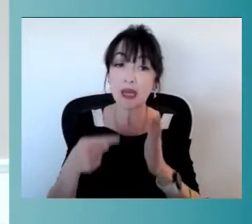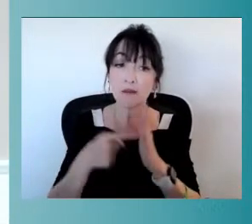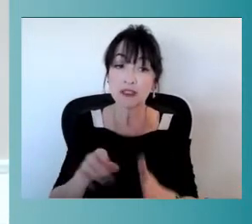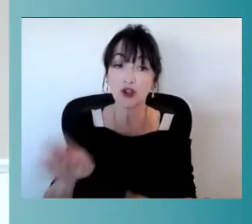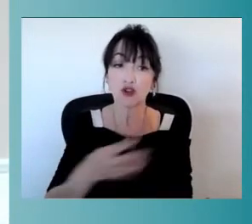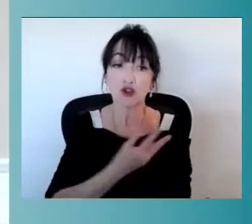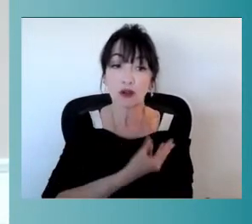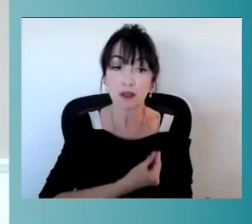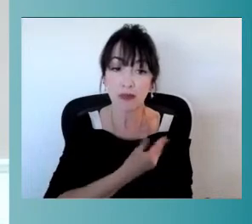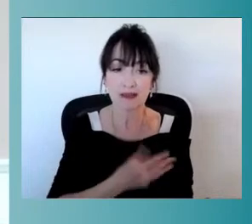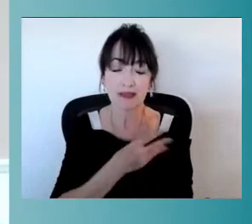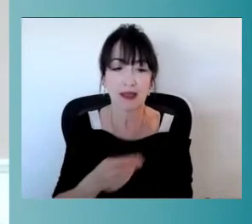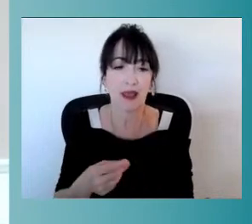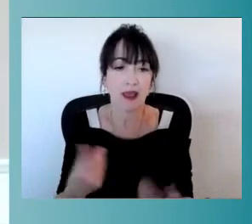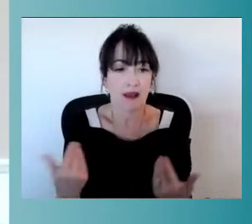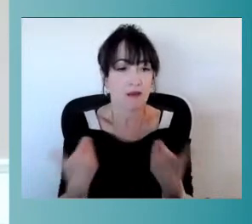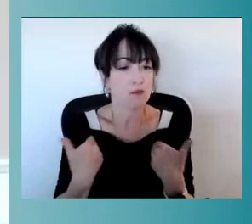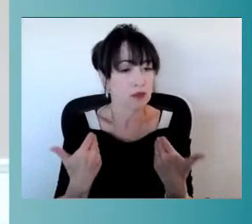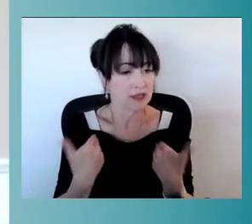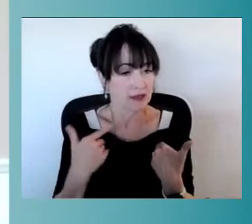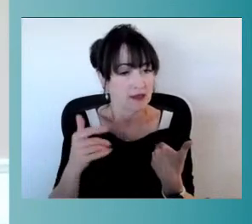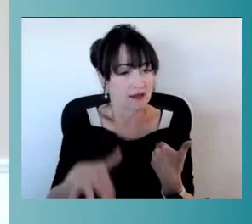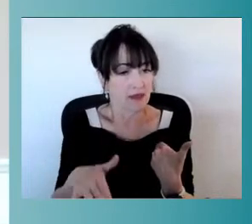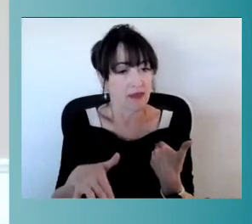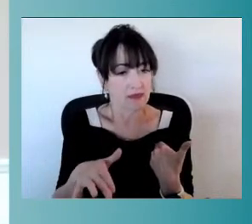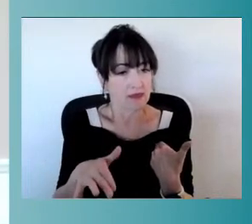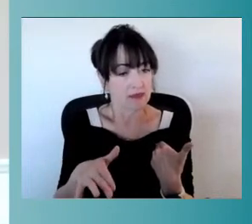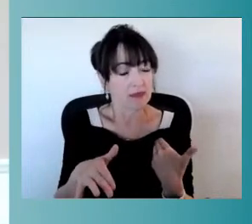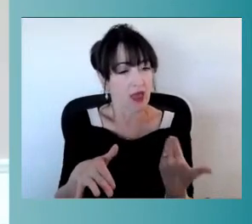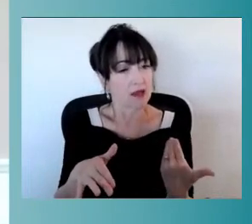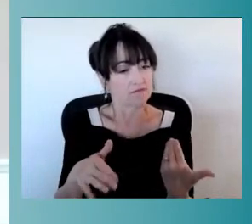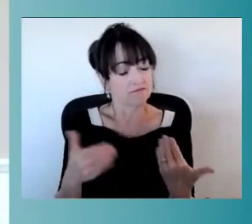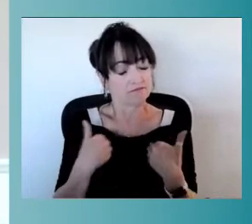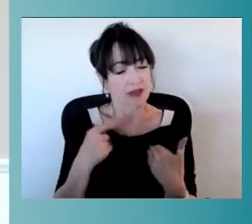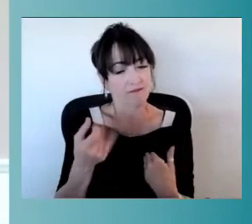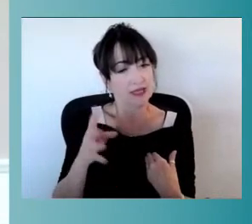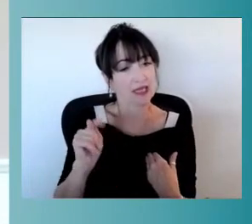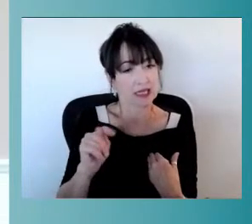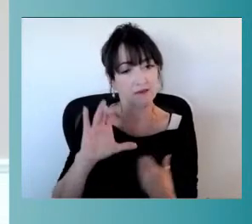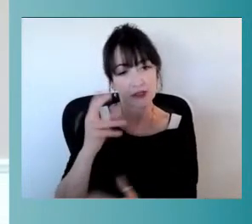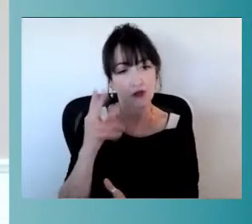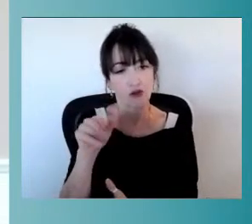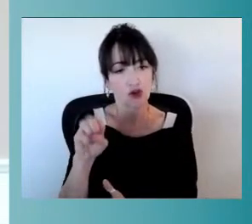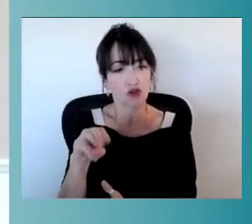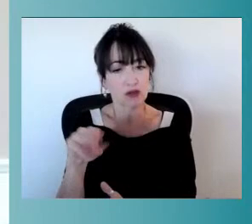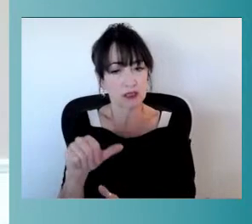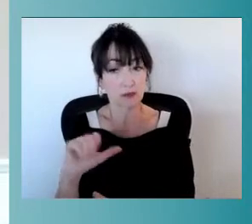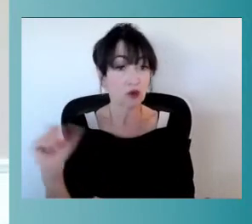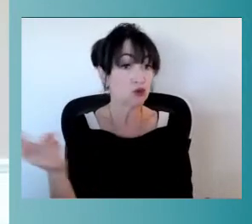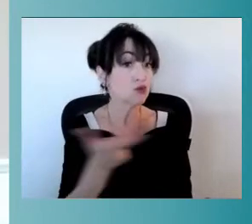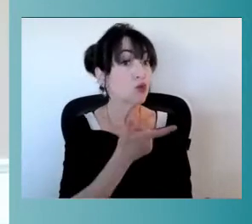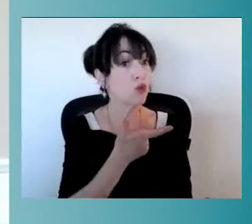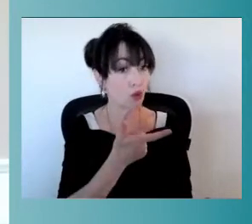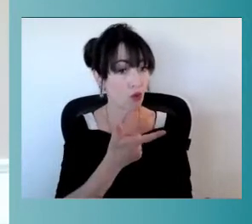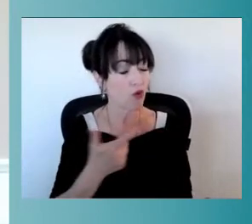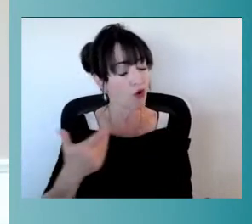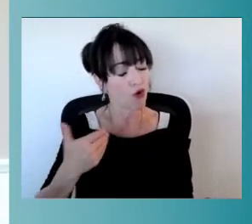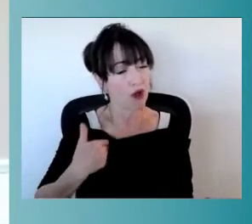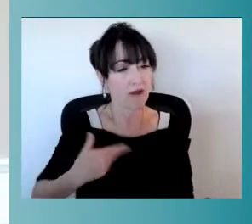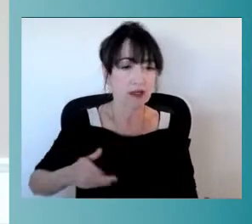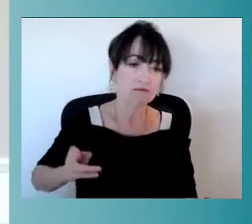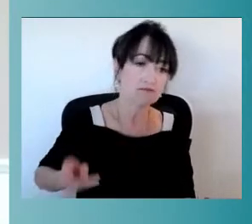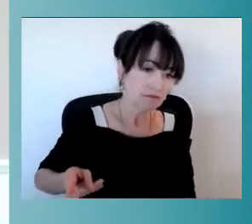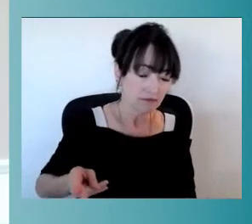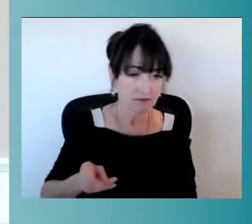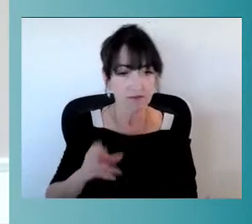and possess the gift of charisma. You are all creating a legacy of compassion. Let me be clear